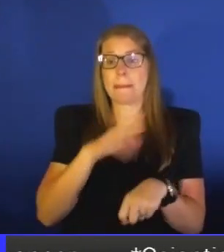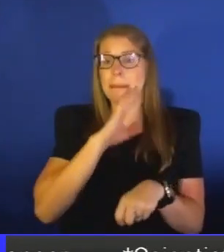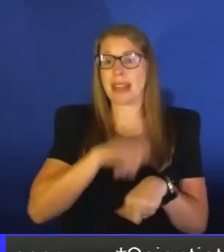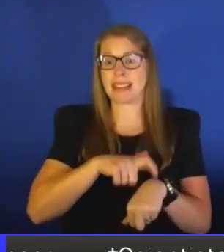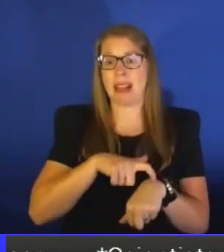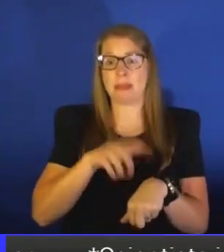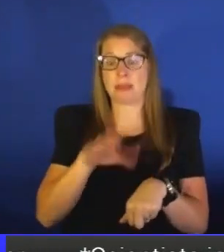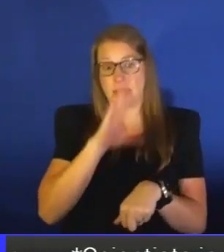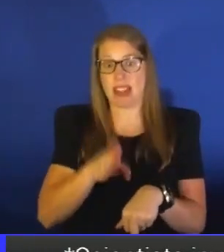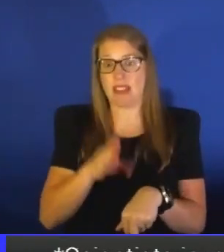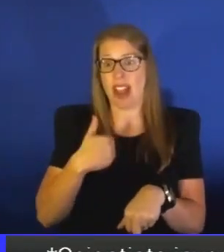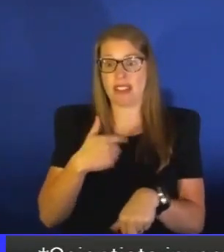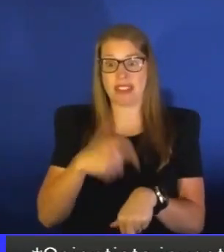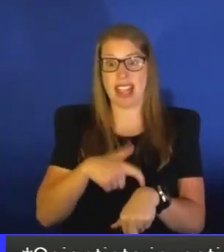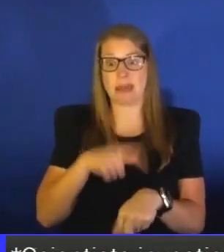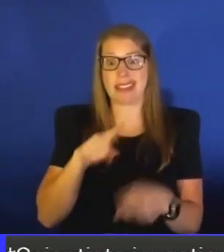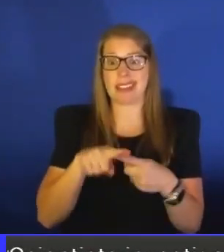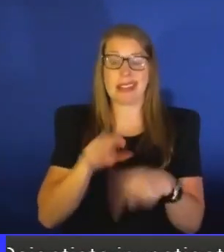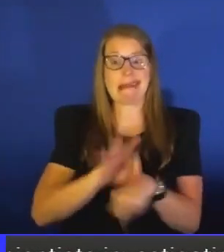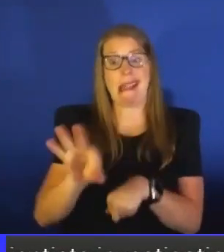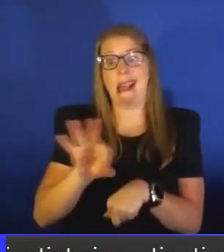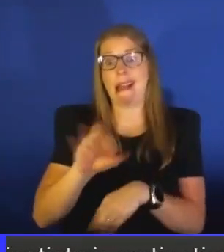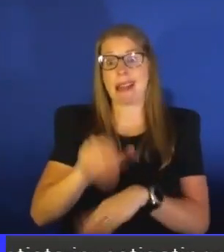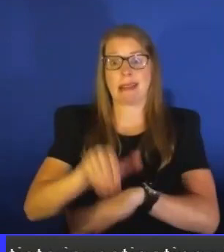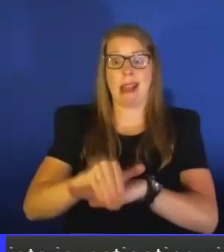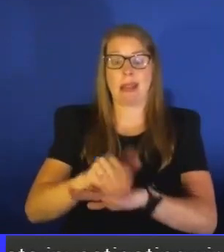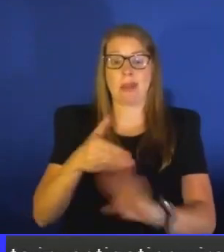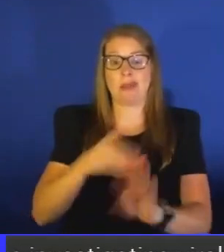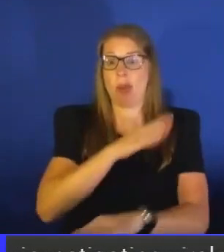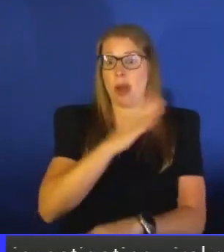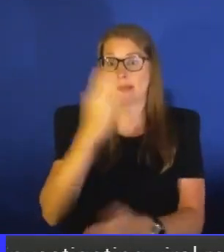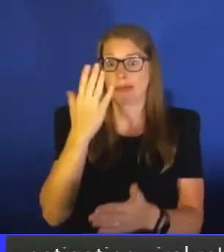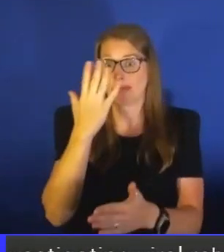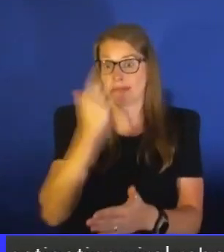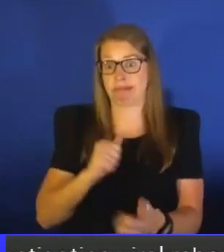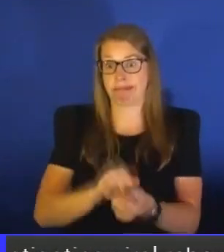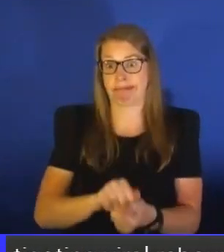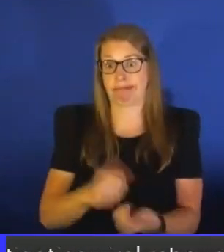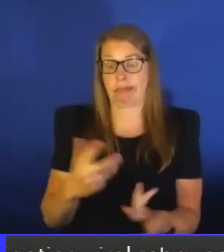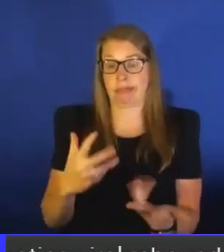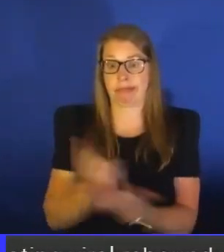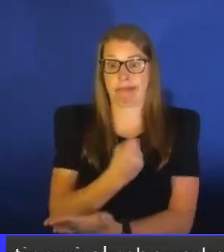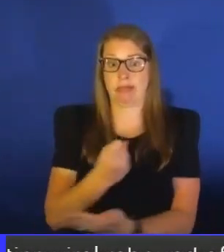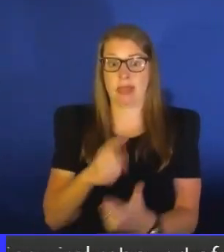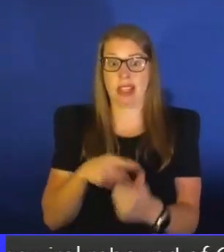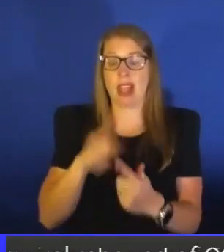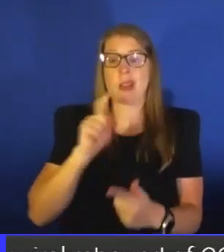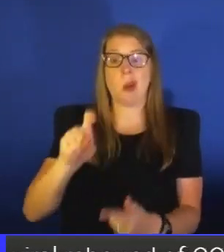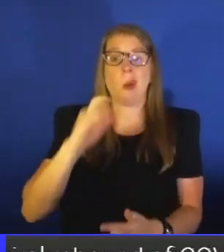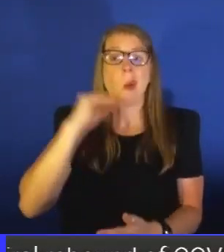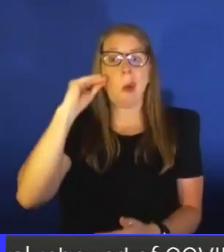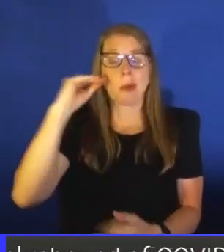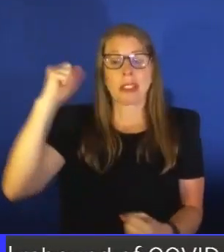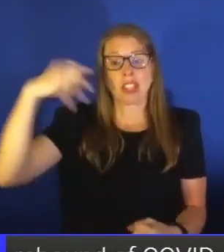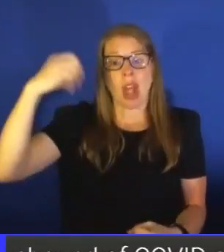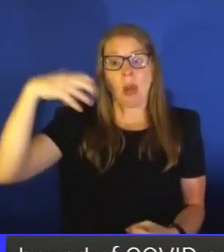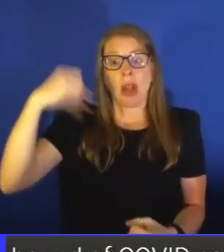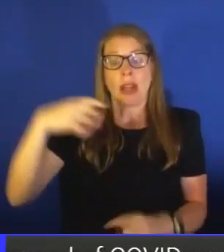any time until 9 o'clock that night, and that's the only time I get a chance to, and then I run home, take a shower, and jump in bed and can't fall asleep for a